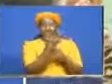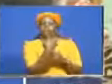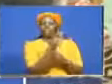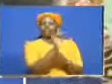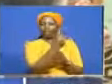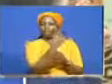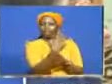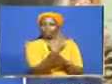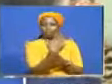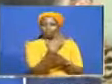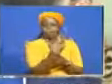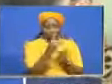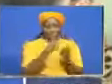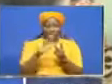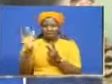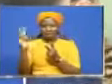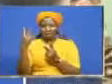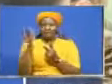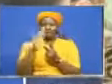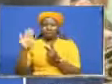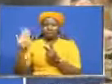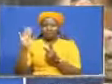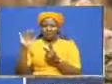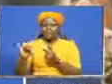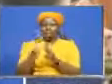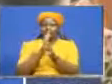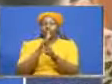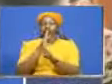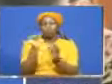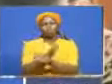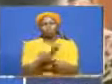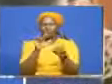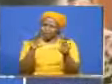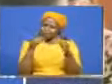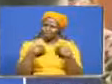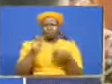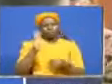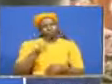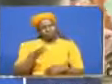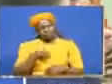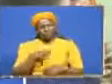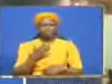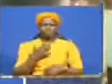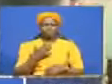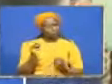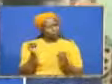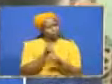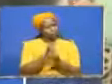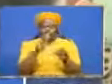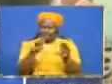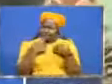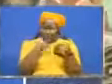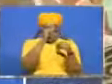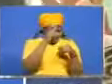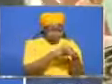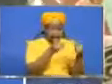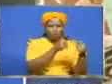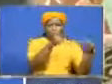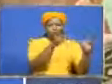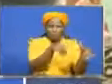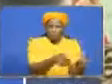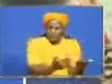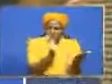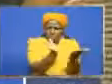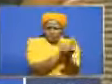BBI report, and therefore we will not accept as women for governors to oppose it or have it removed. It is also our